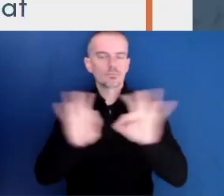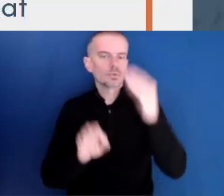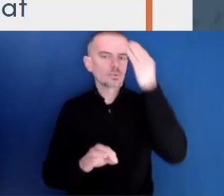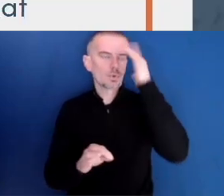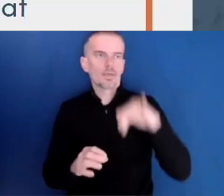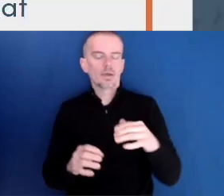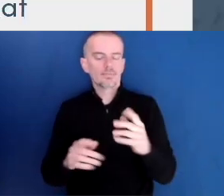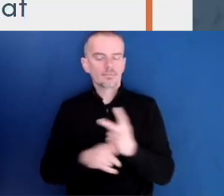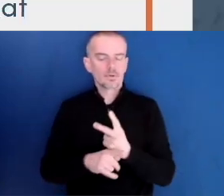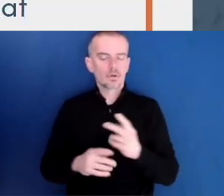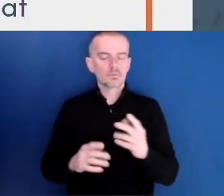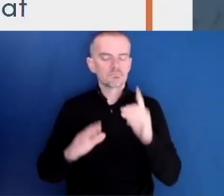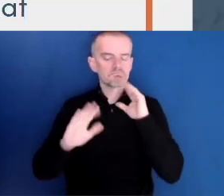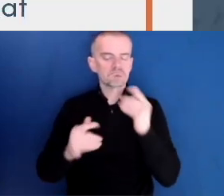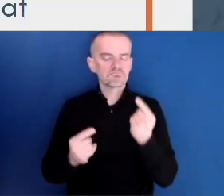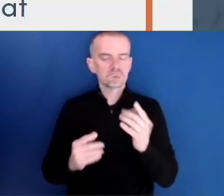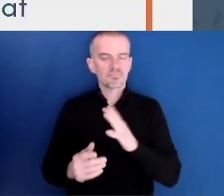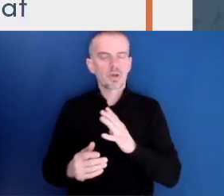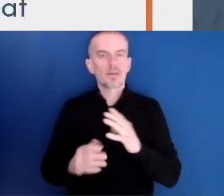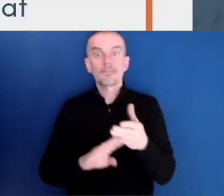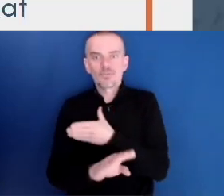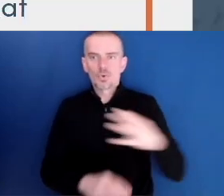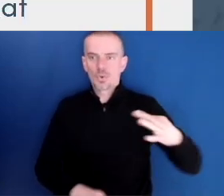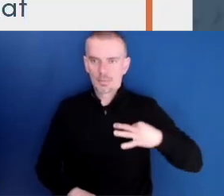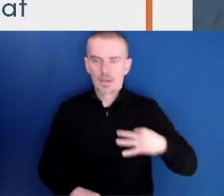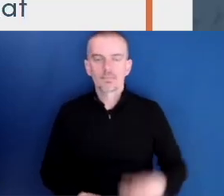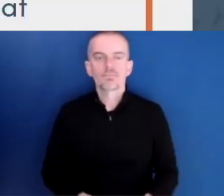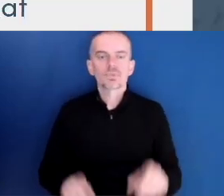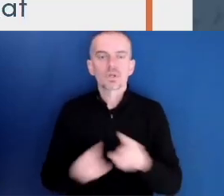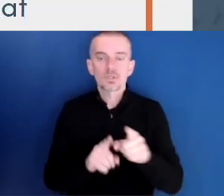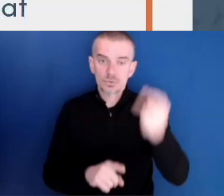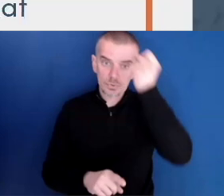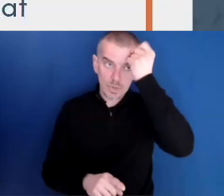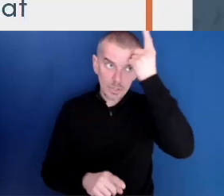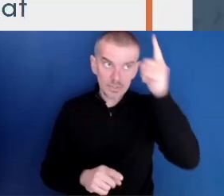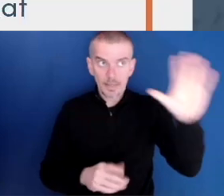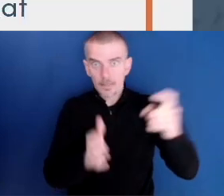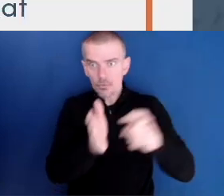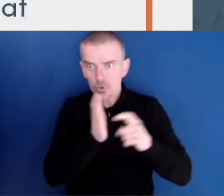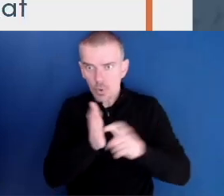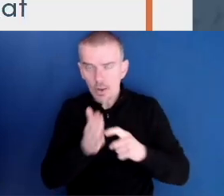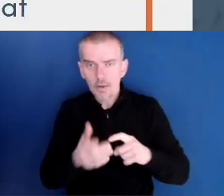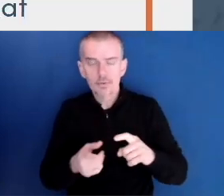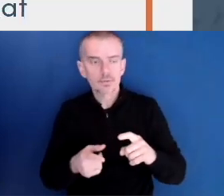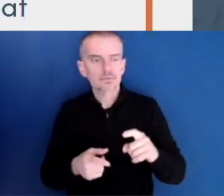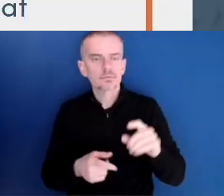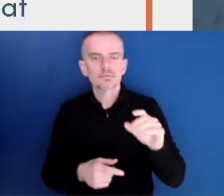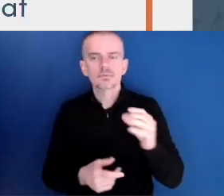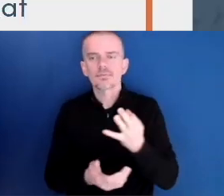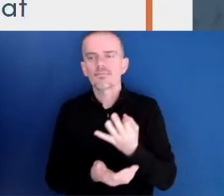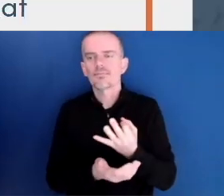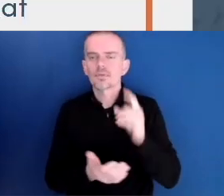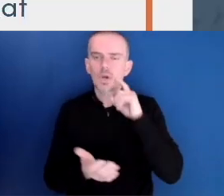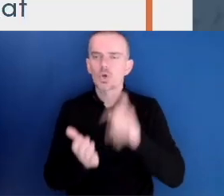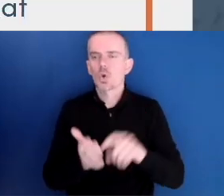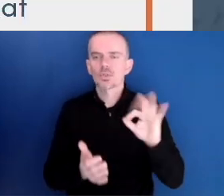for federal funding. Also, do you have a firm understanding of the requirements in the notice of funding opportunity? Are there